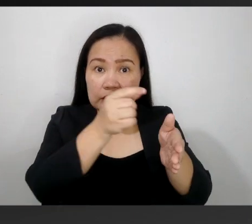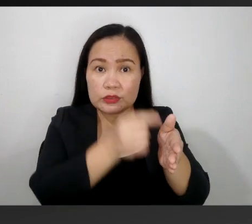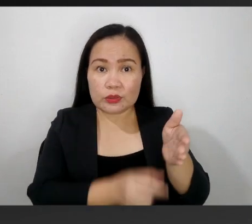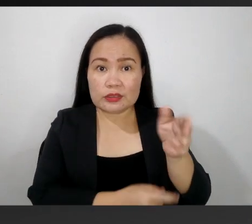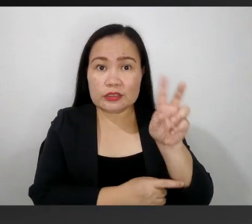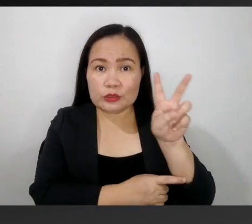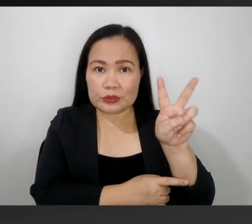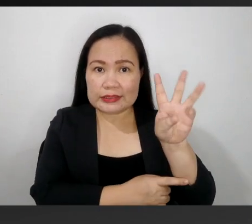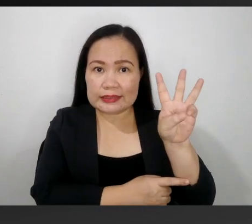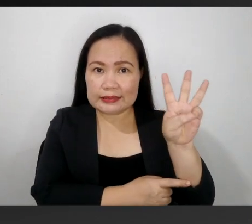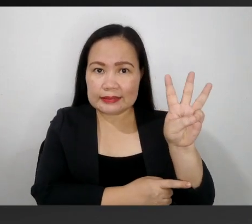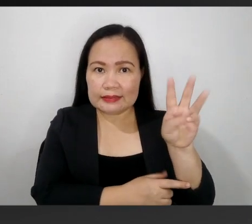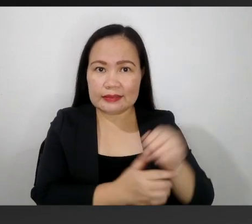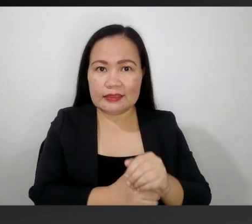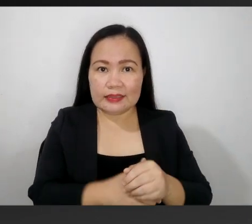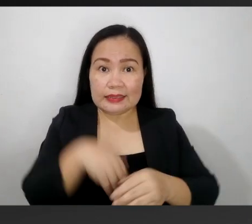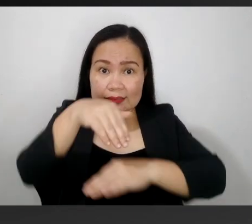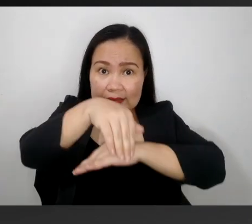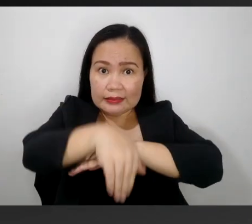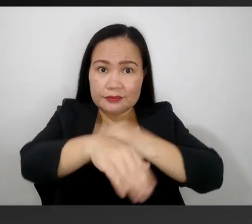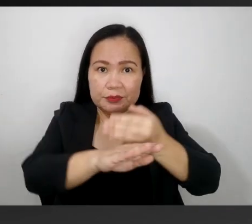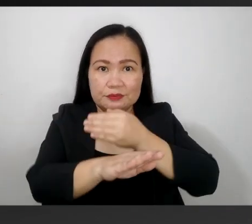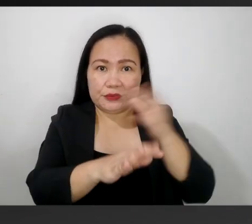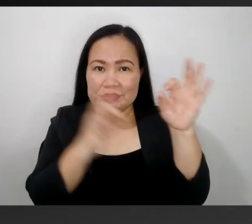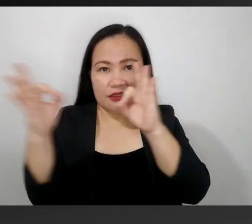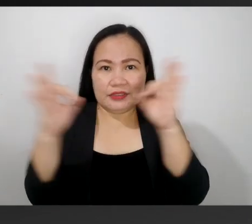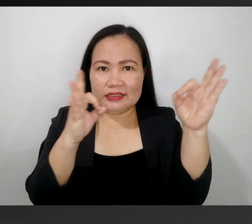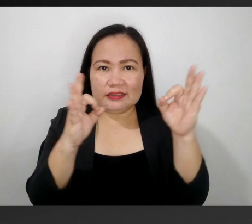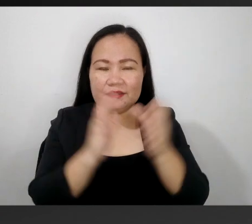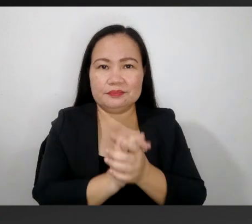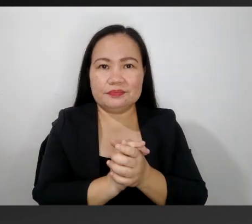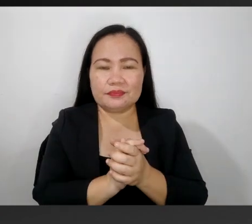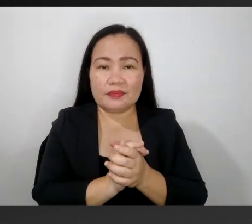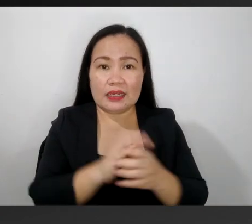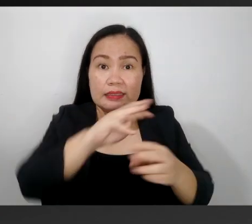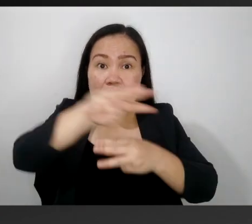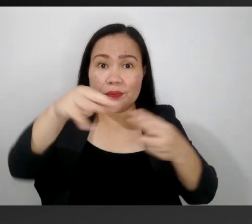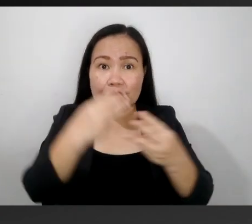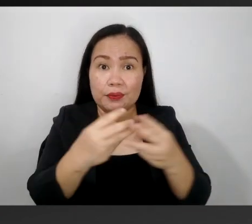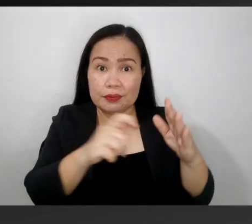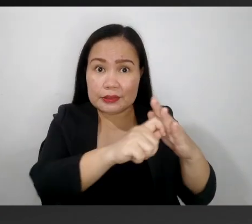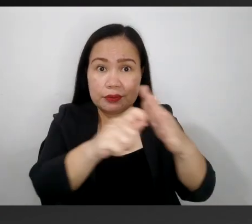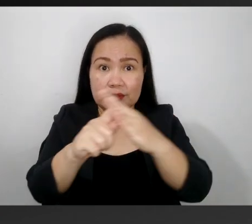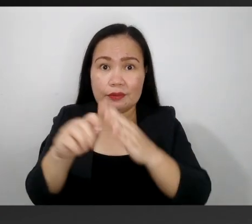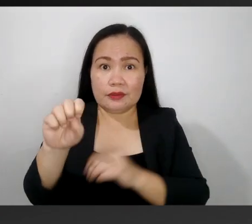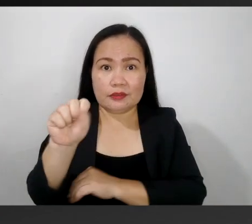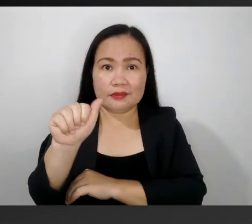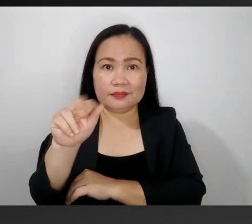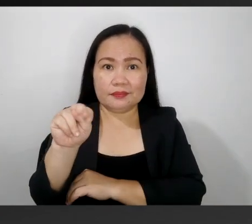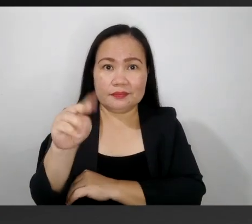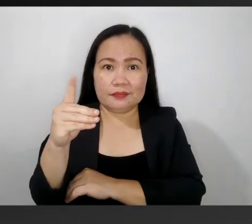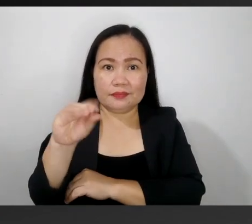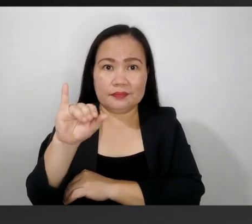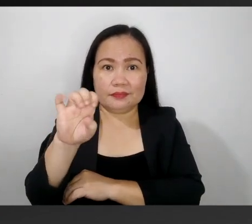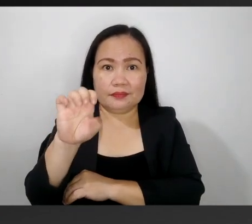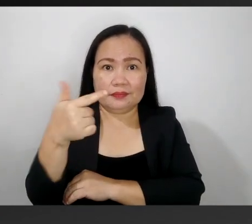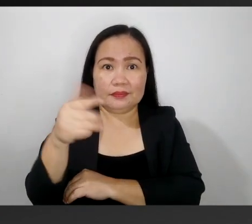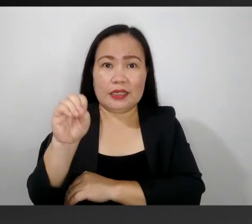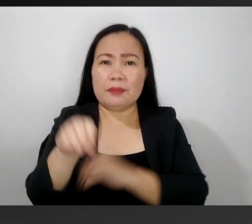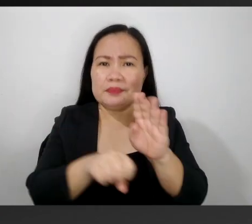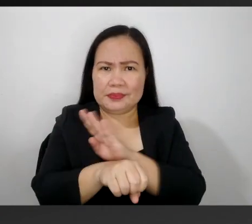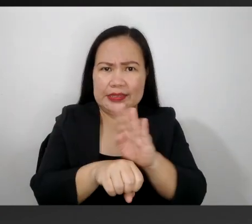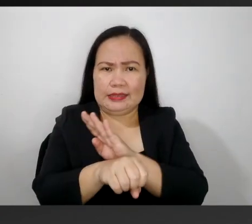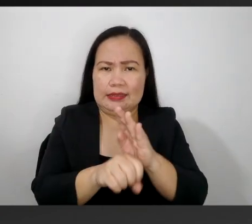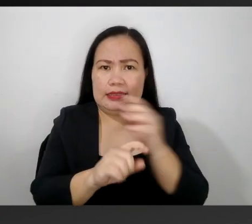Chapter 26, The Eve of the Fiesta. The whole town of San Diego has been busy since the